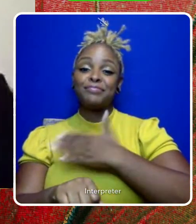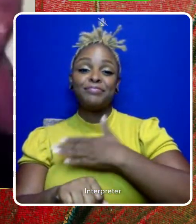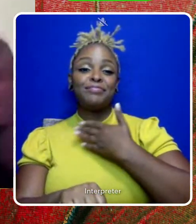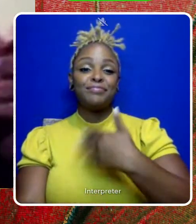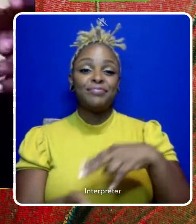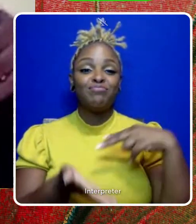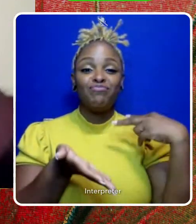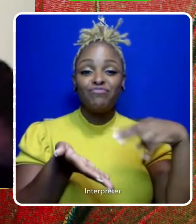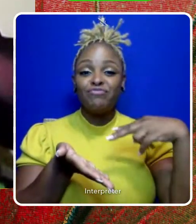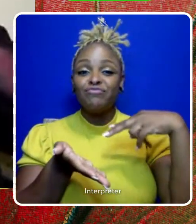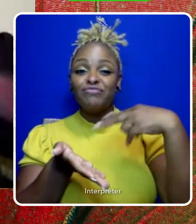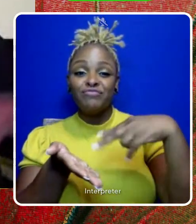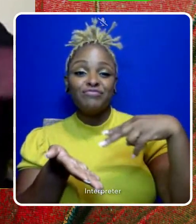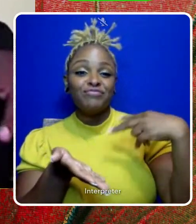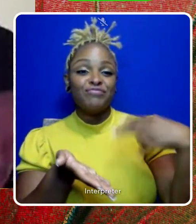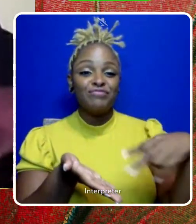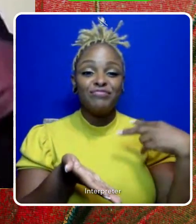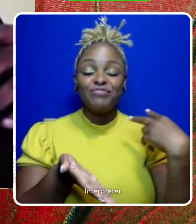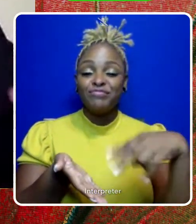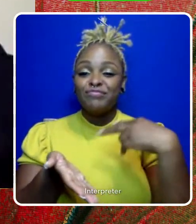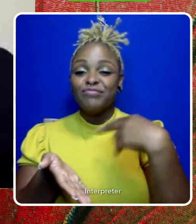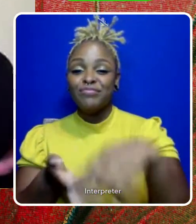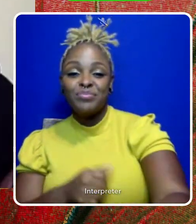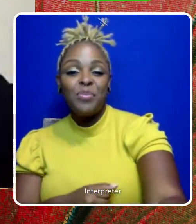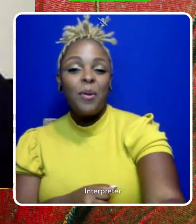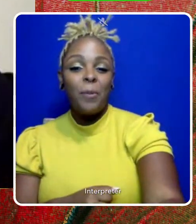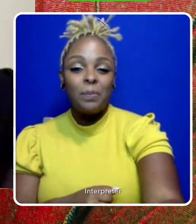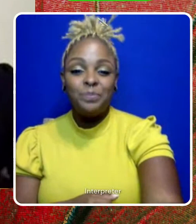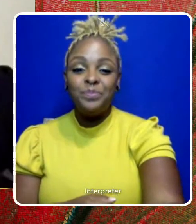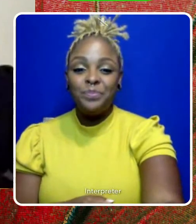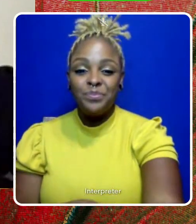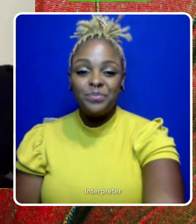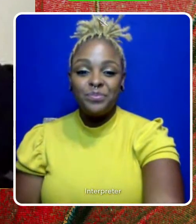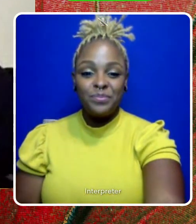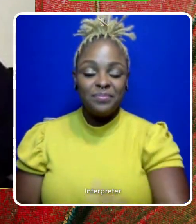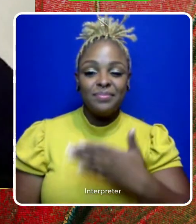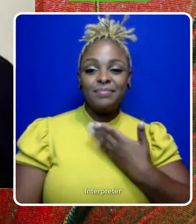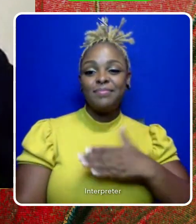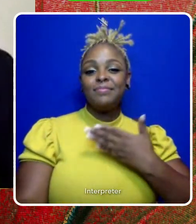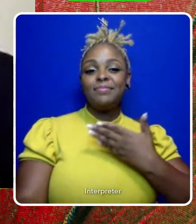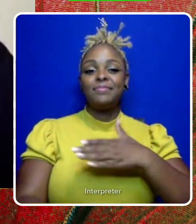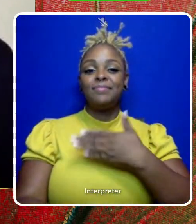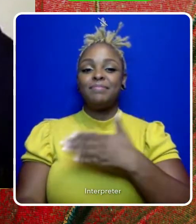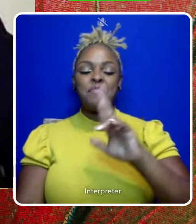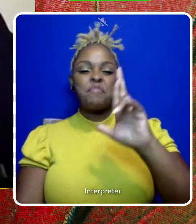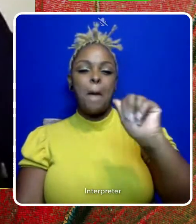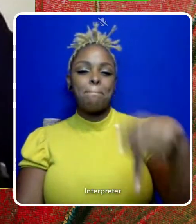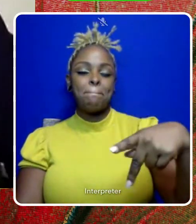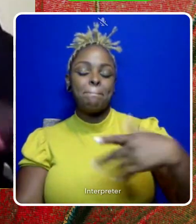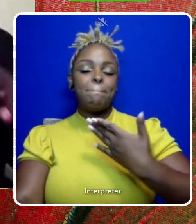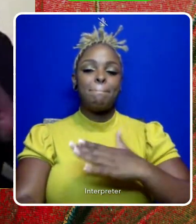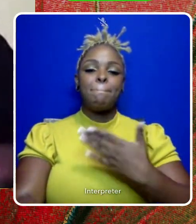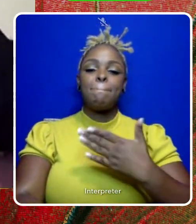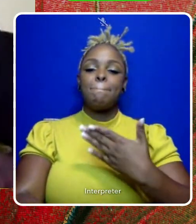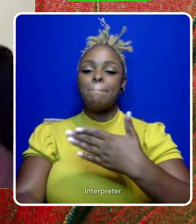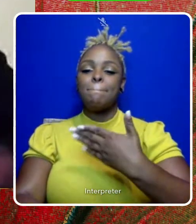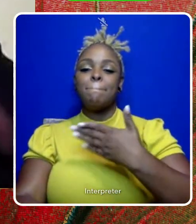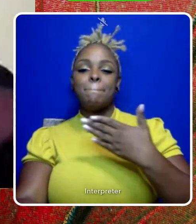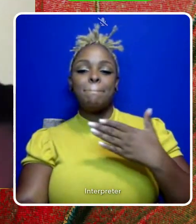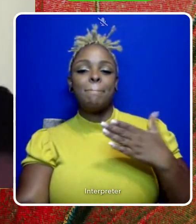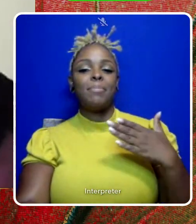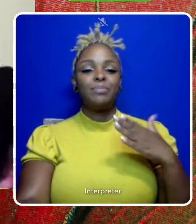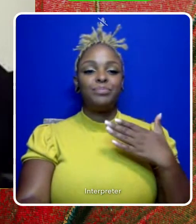liar dead, strung up with fishing wire. The mystifier packing vocal artillery, making lovely word connections like Chuck Willery. The foolery, I make your